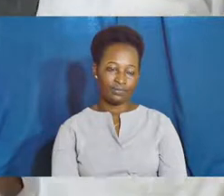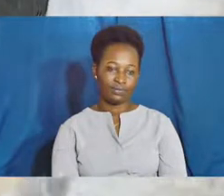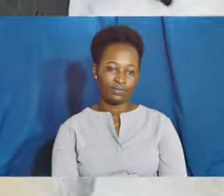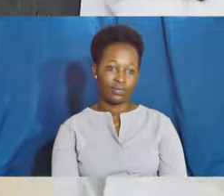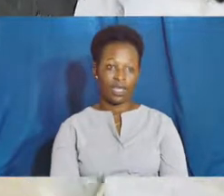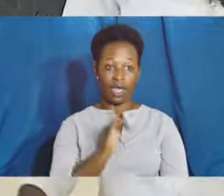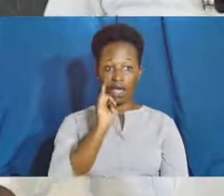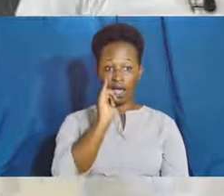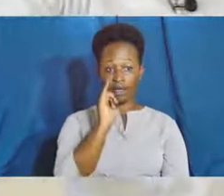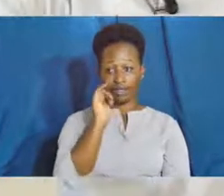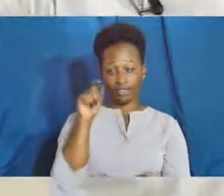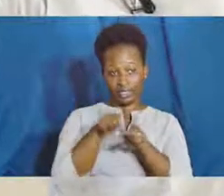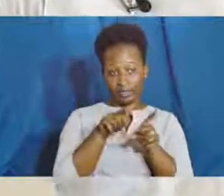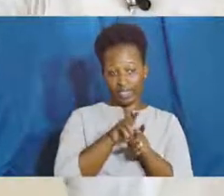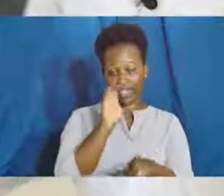This is what we have,